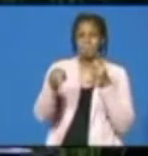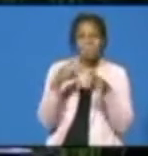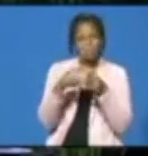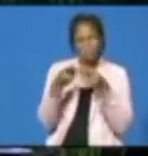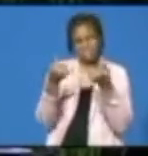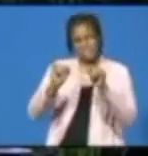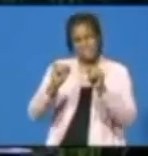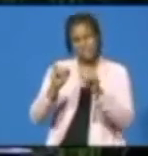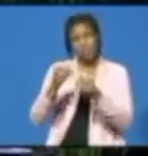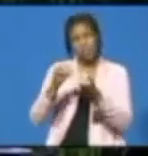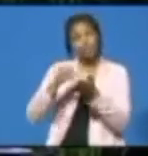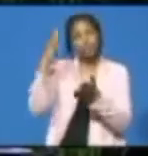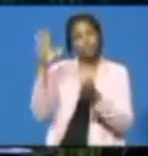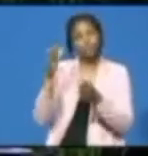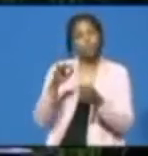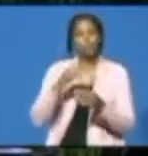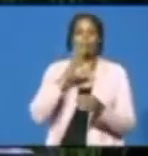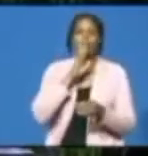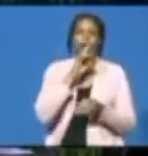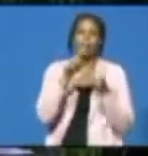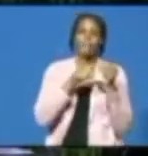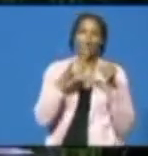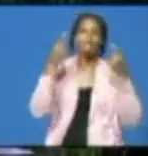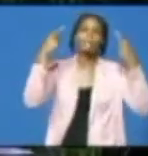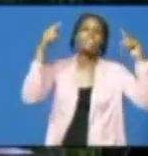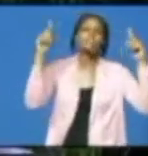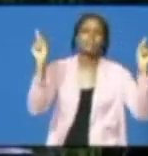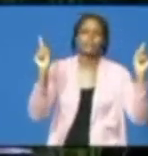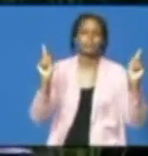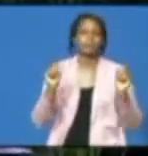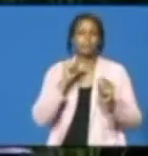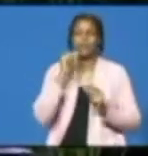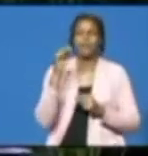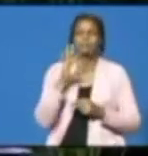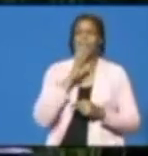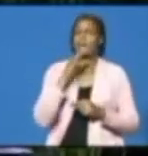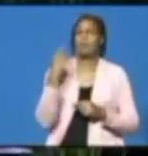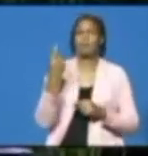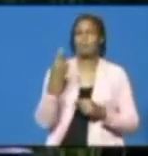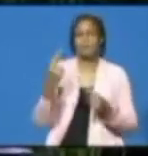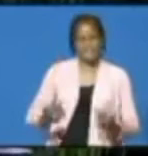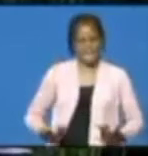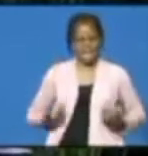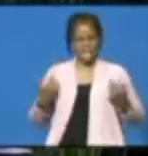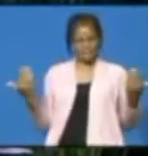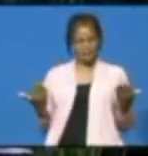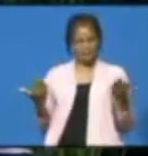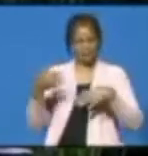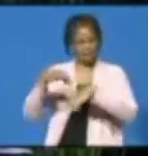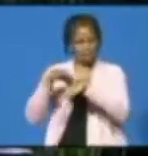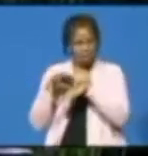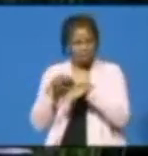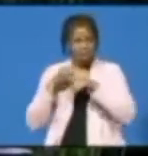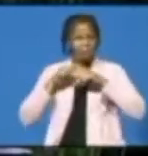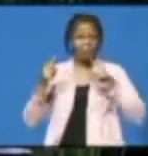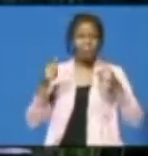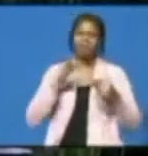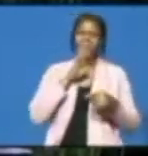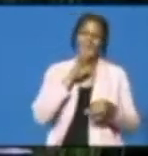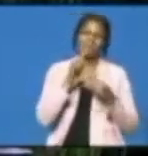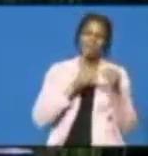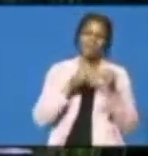talking about prosperity. We're not only talking about life here on earth, but we're talking